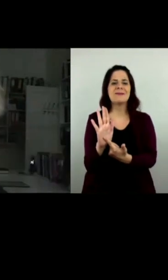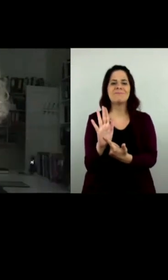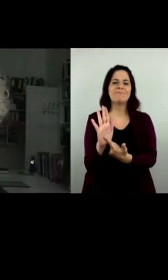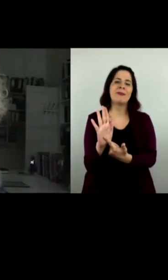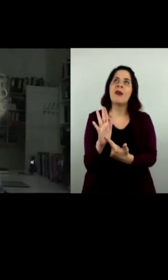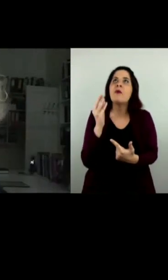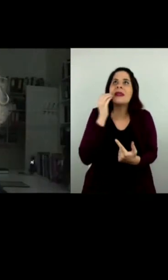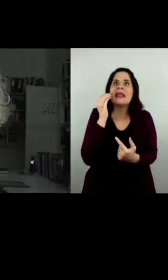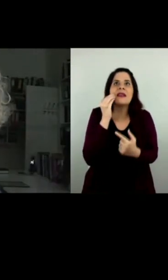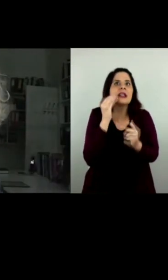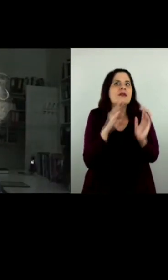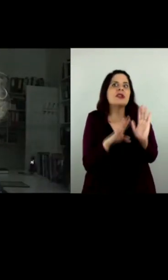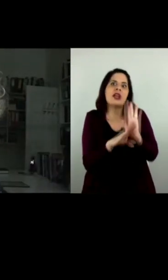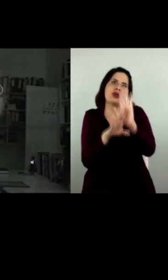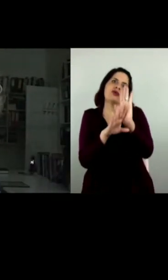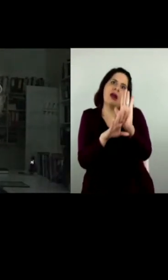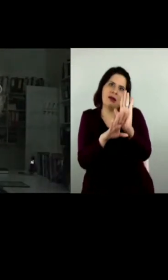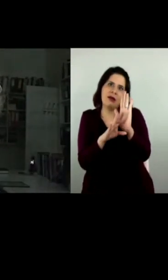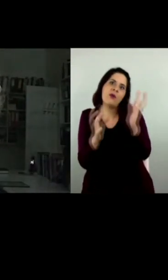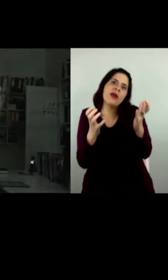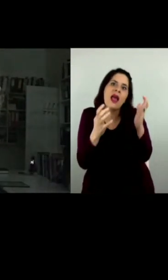help.